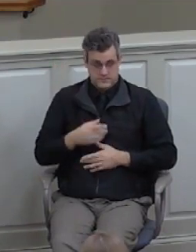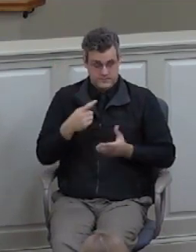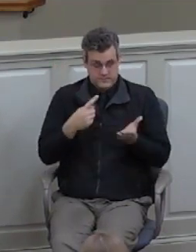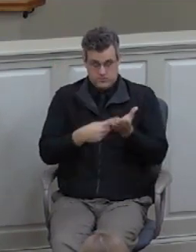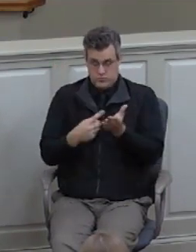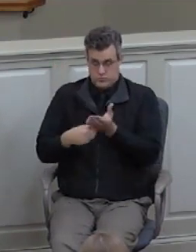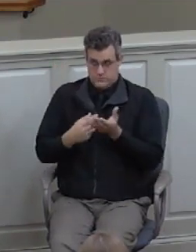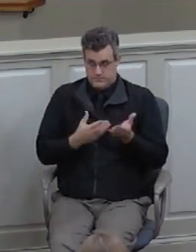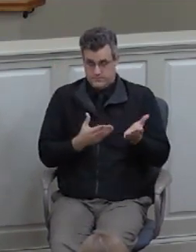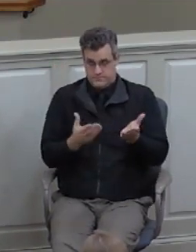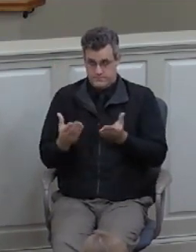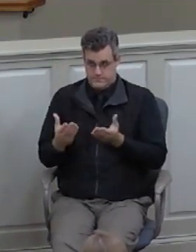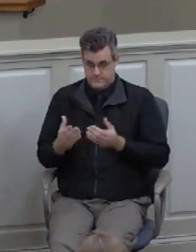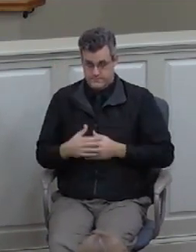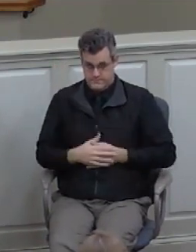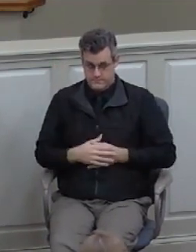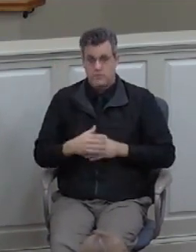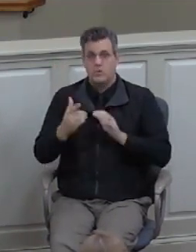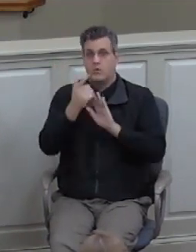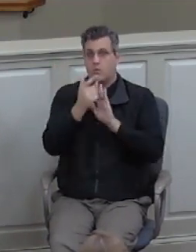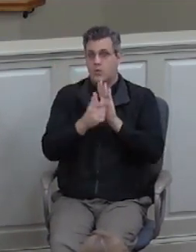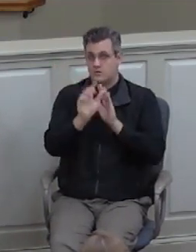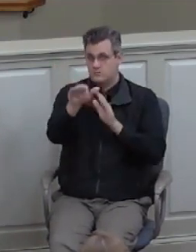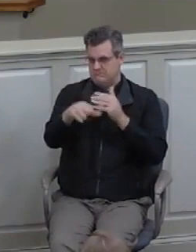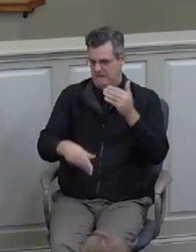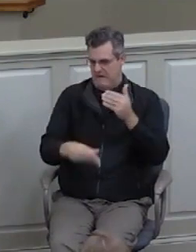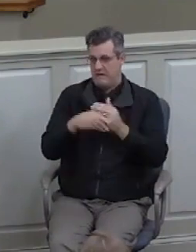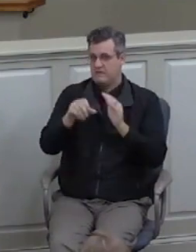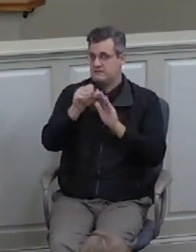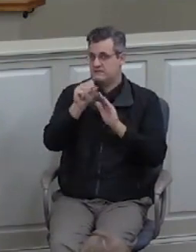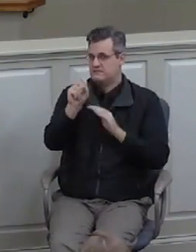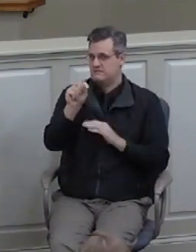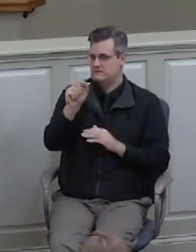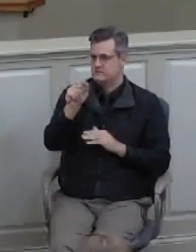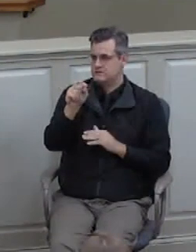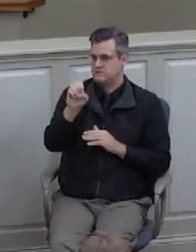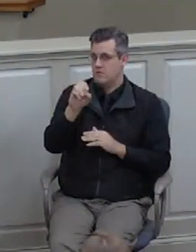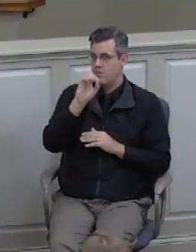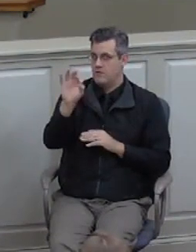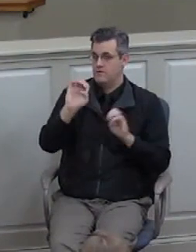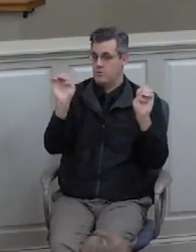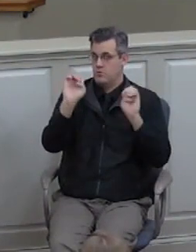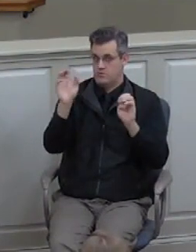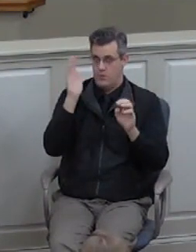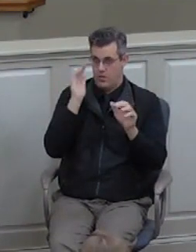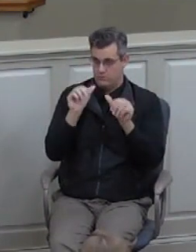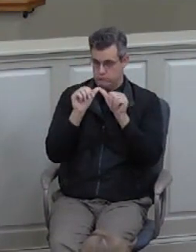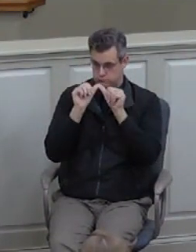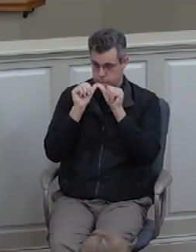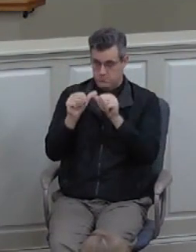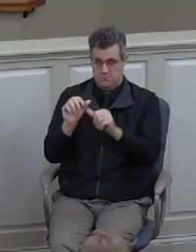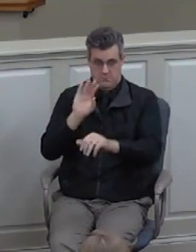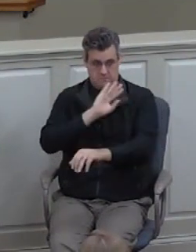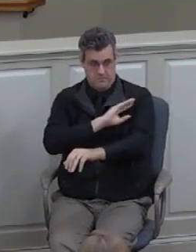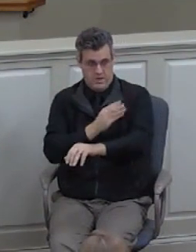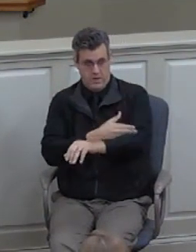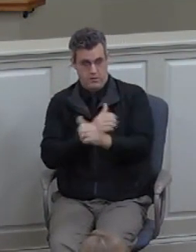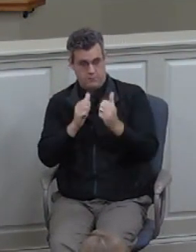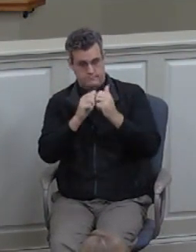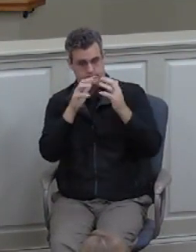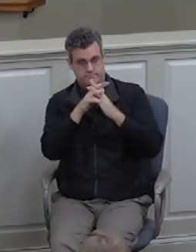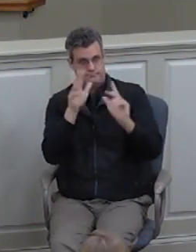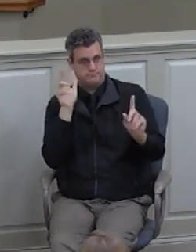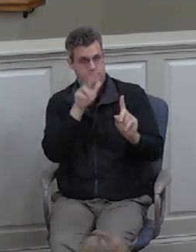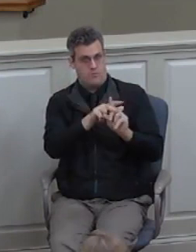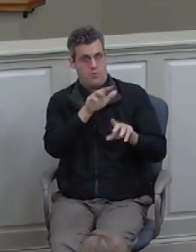discussion? I would only add that this state of emergency will stay in effect, and the powers that are instituted and conferred upon the